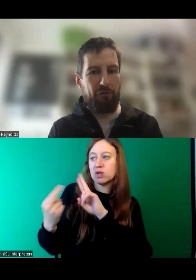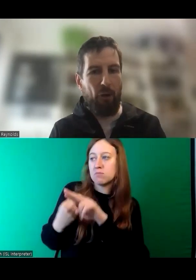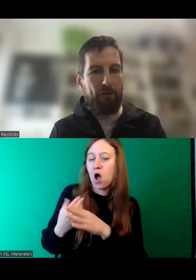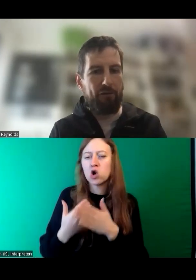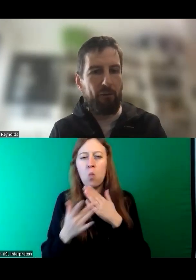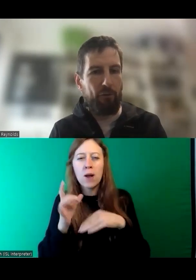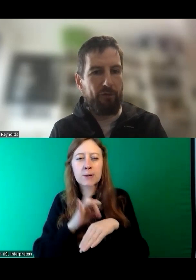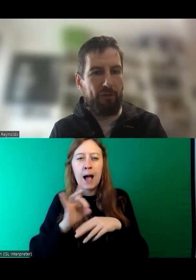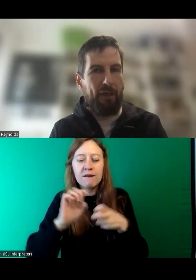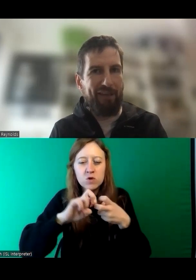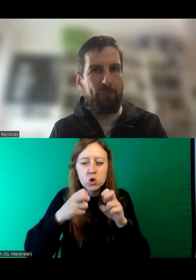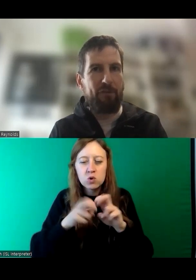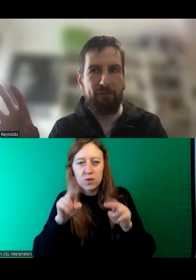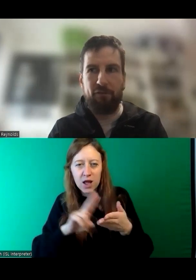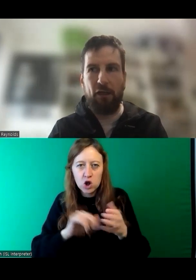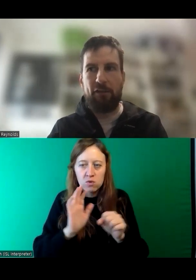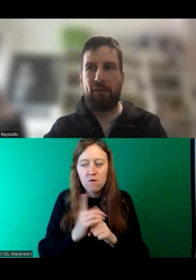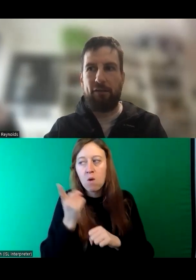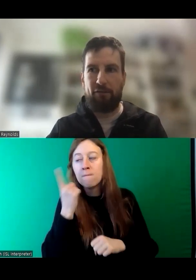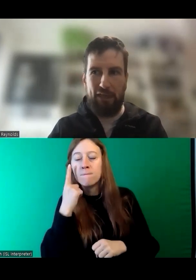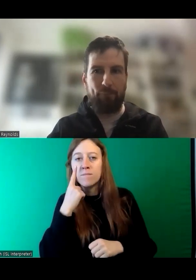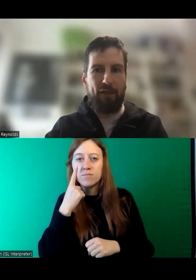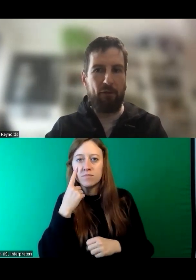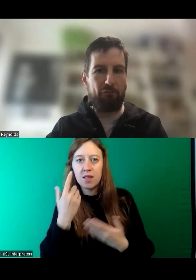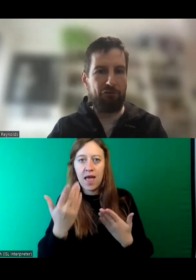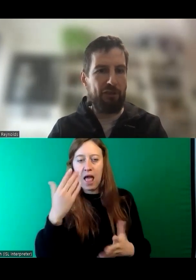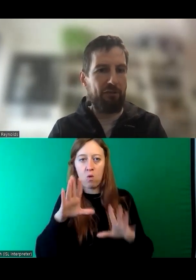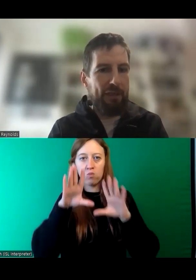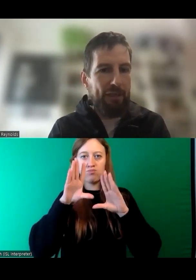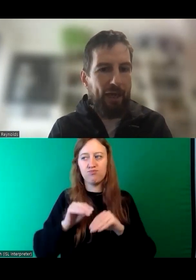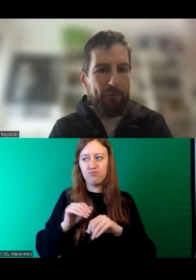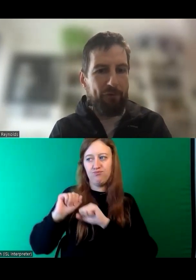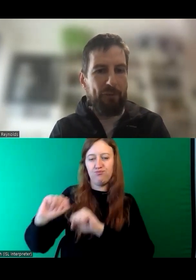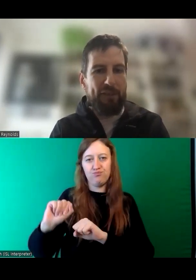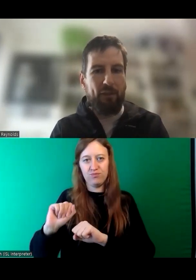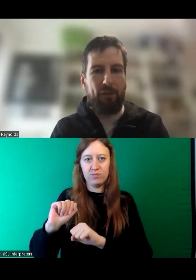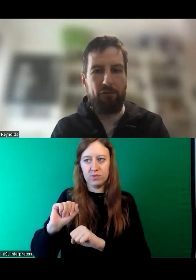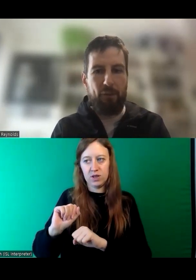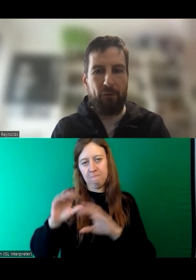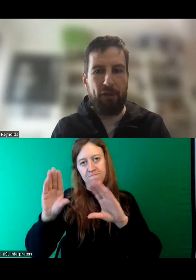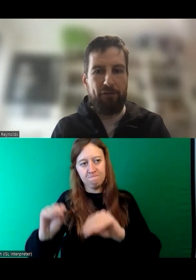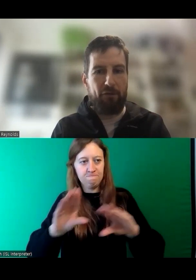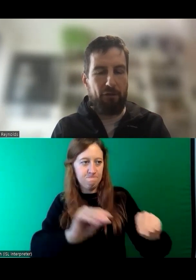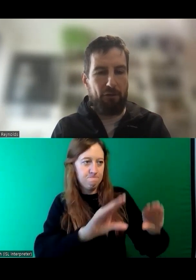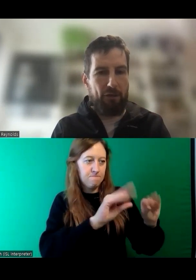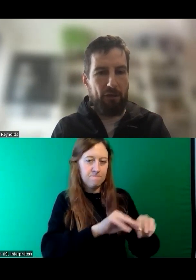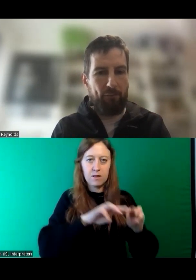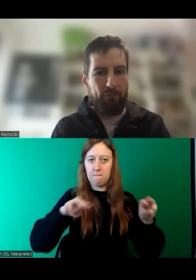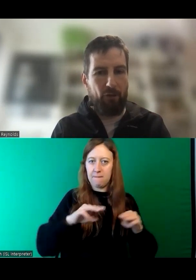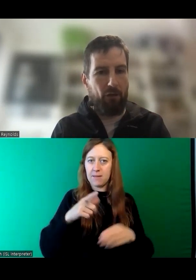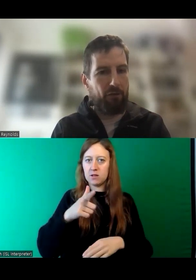have to respond to the attempts to silence and clamp down and restrict people speaking about